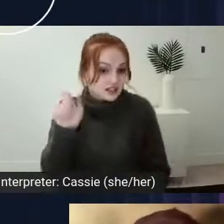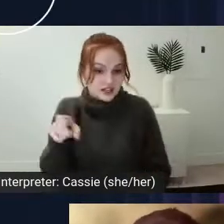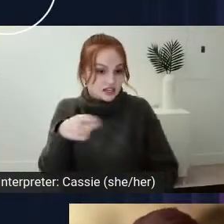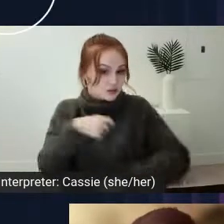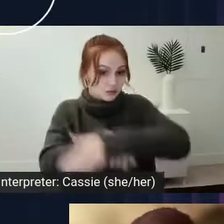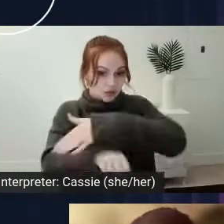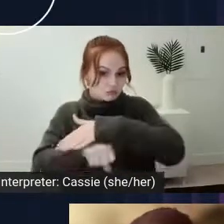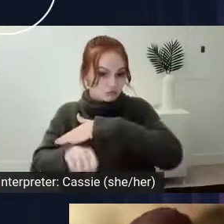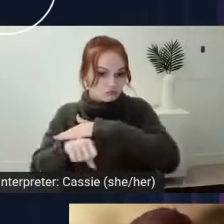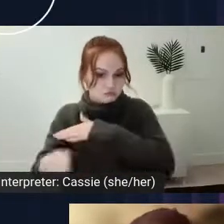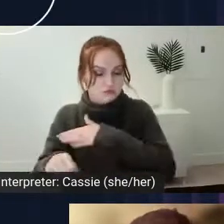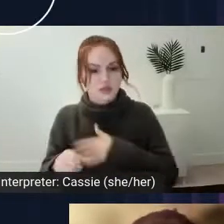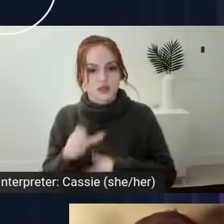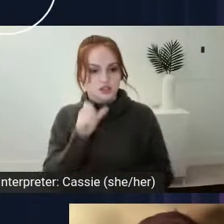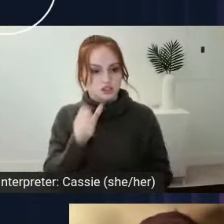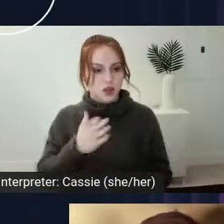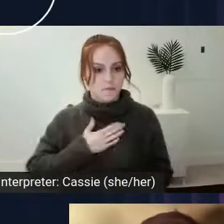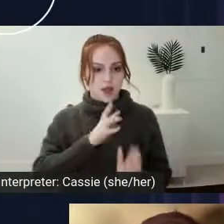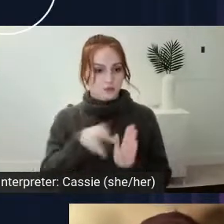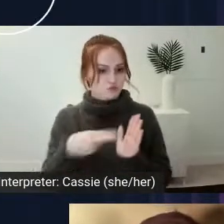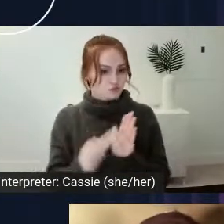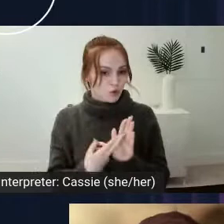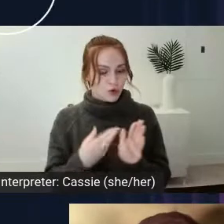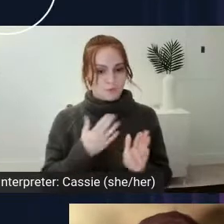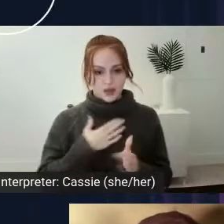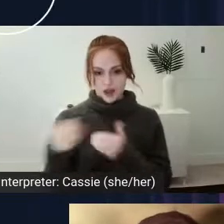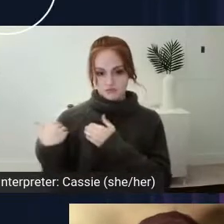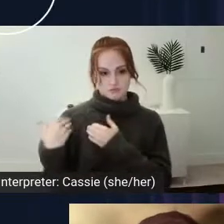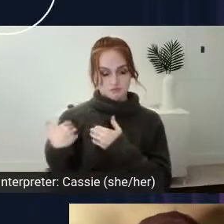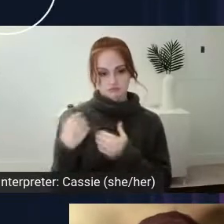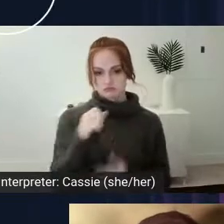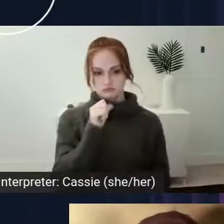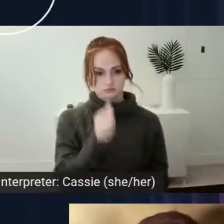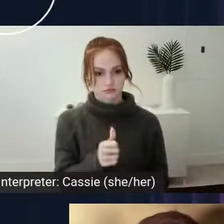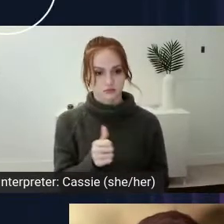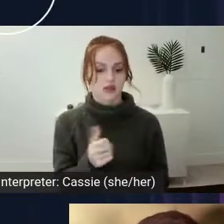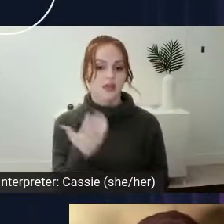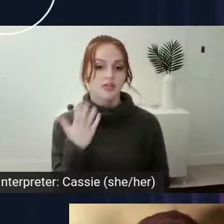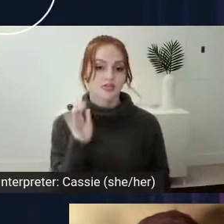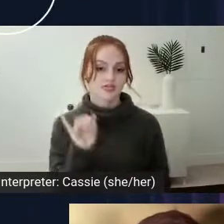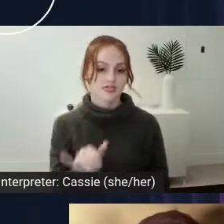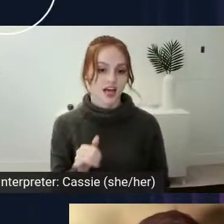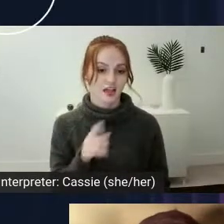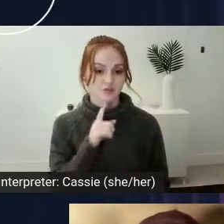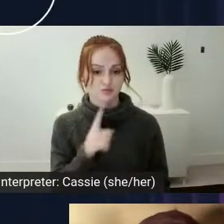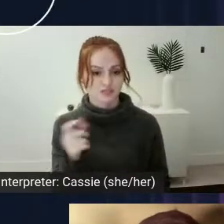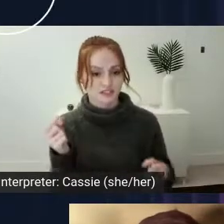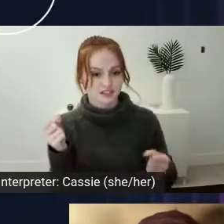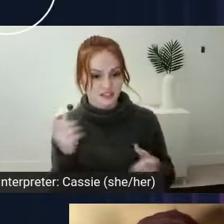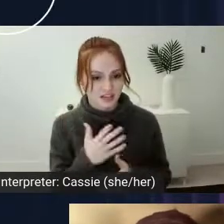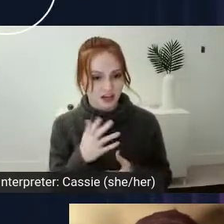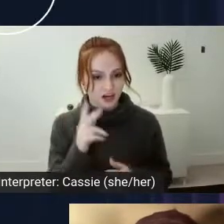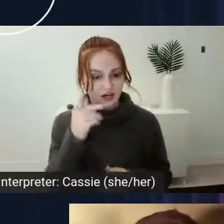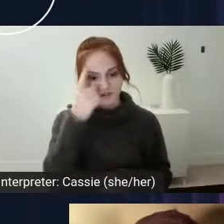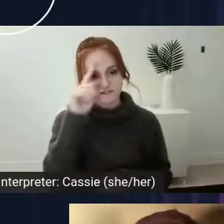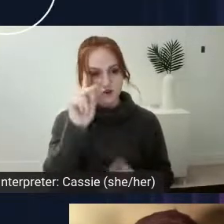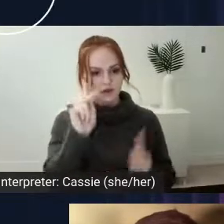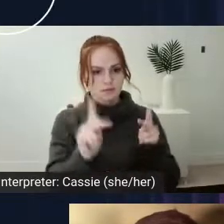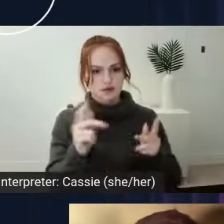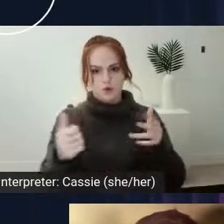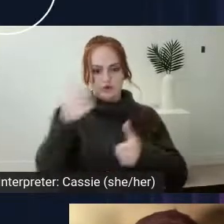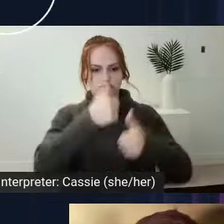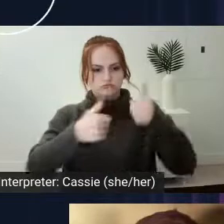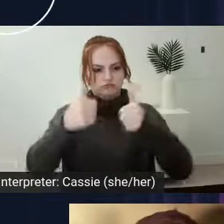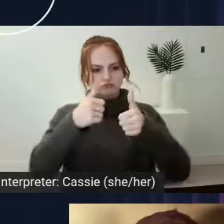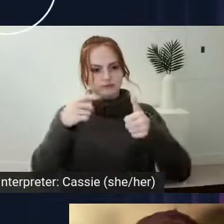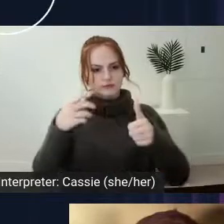role. And that's probably really scary for people in positions of power who want to